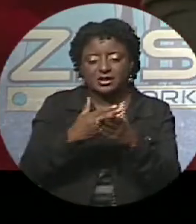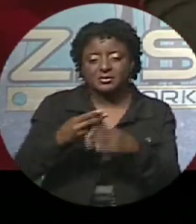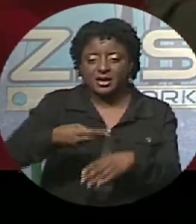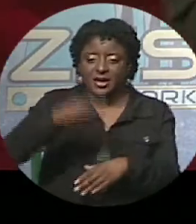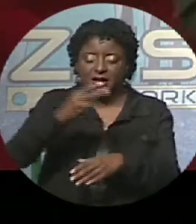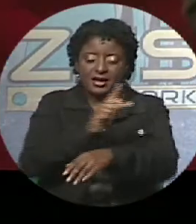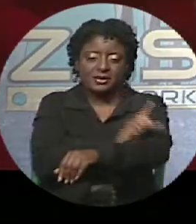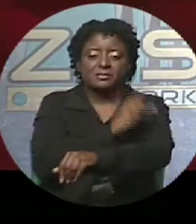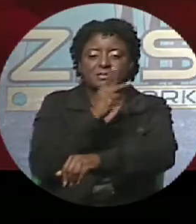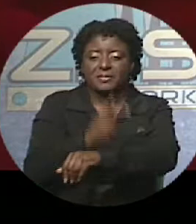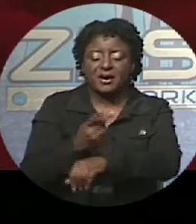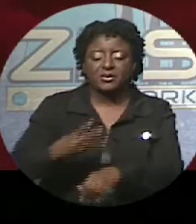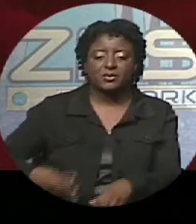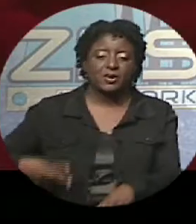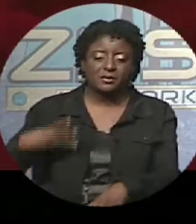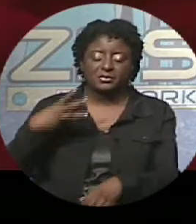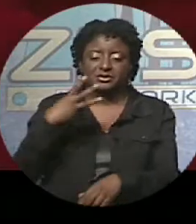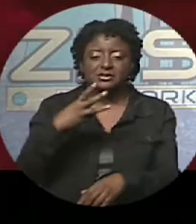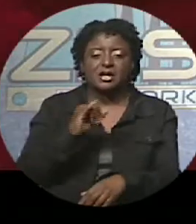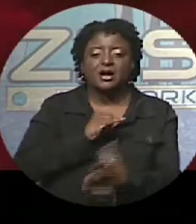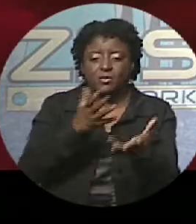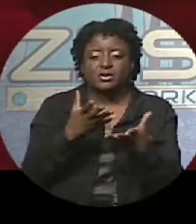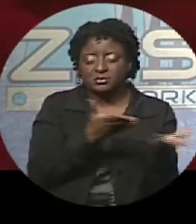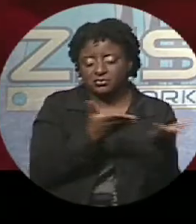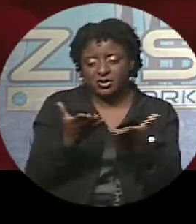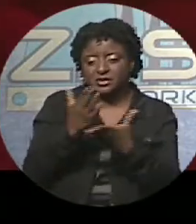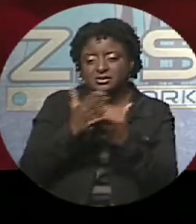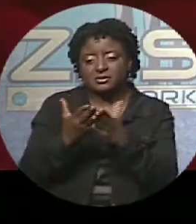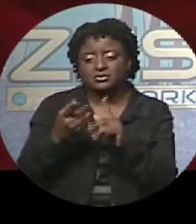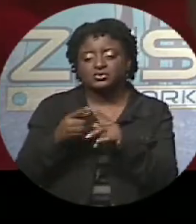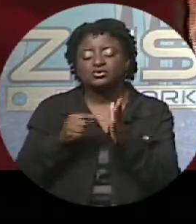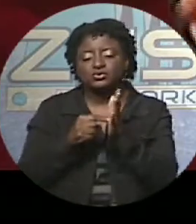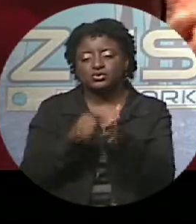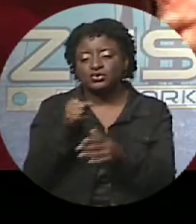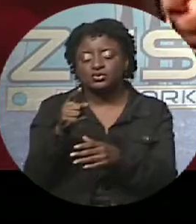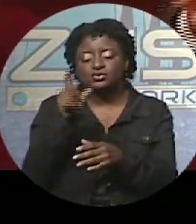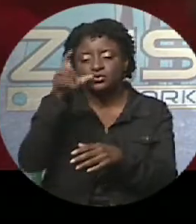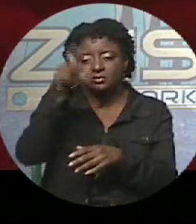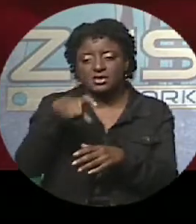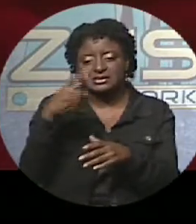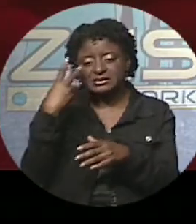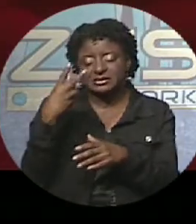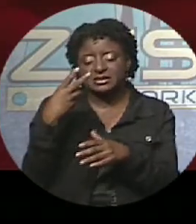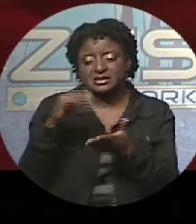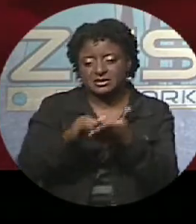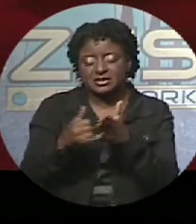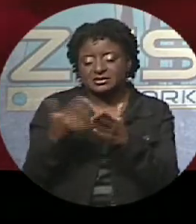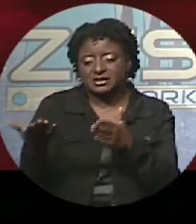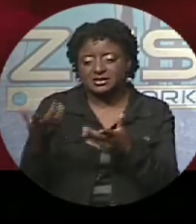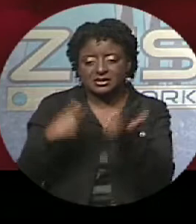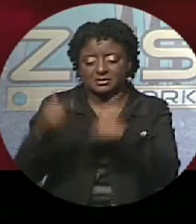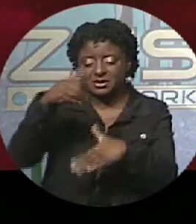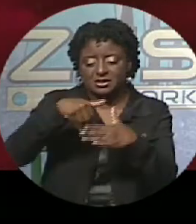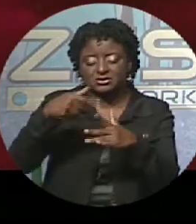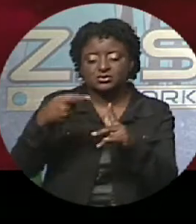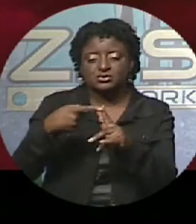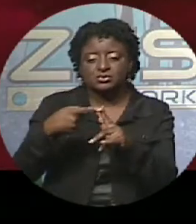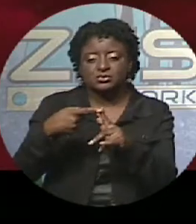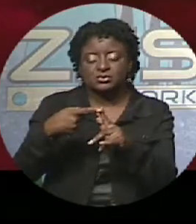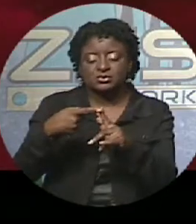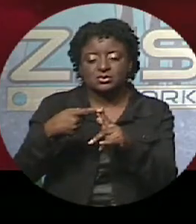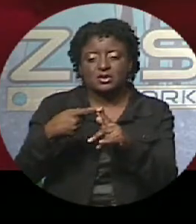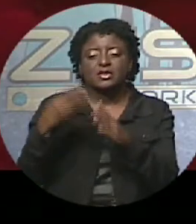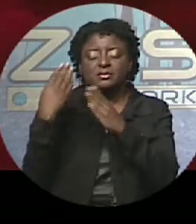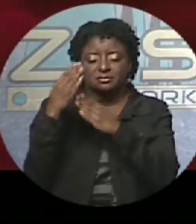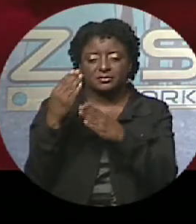said, just hold off. Not yet, but it's coming. Wow. You got to see these things that's coming into this country. They